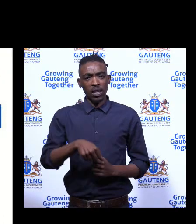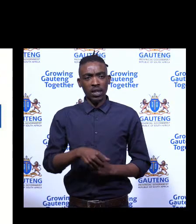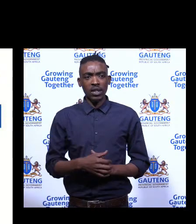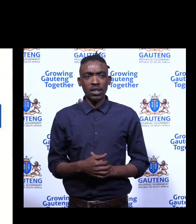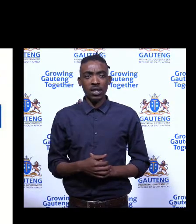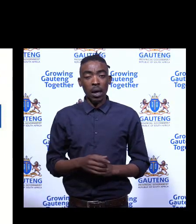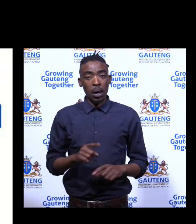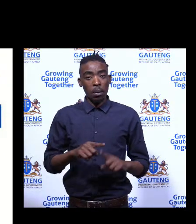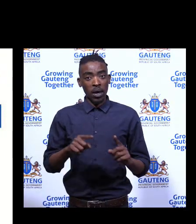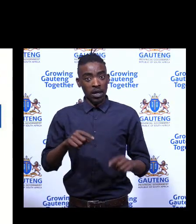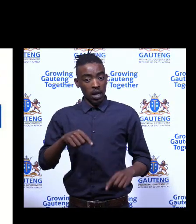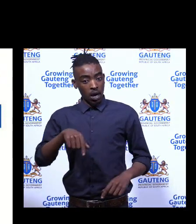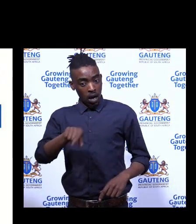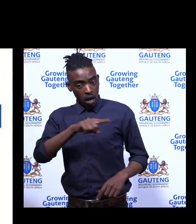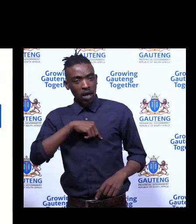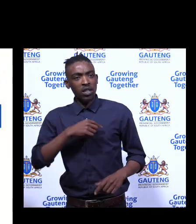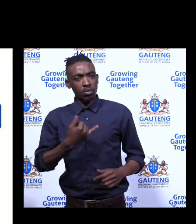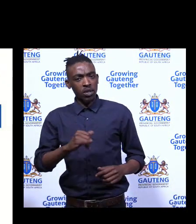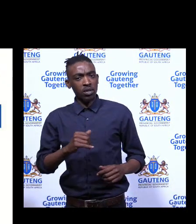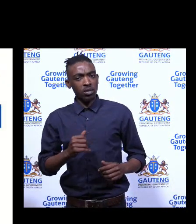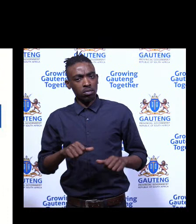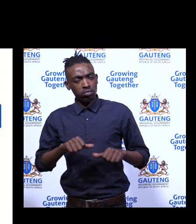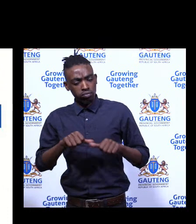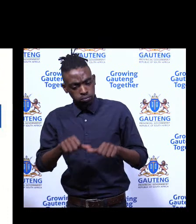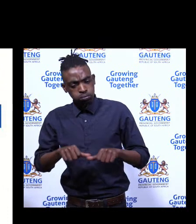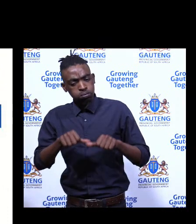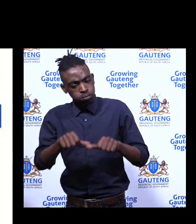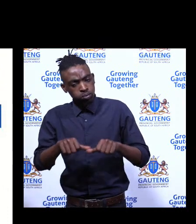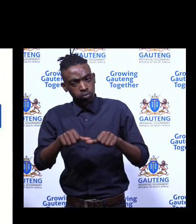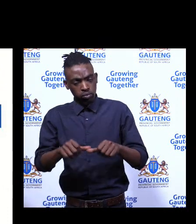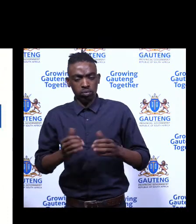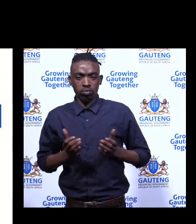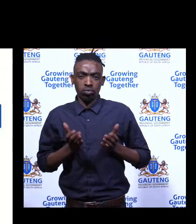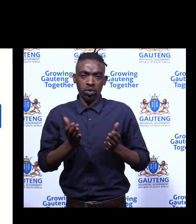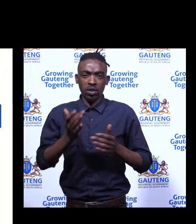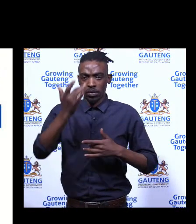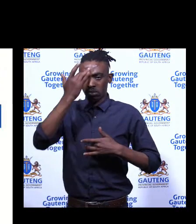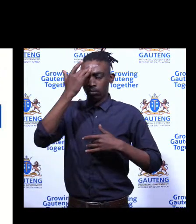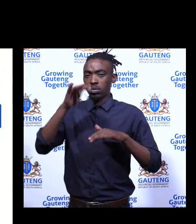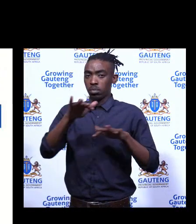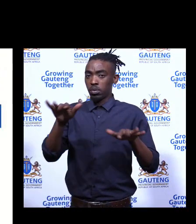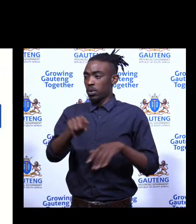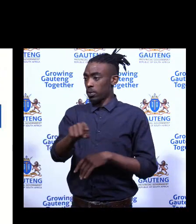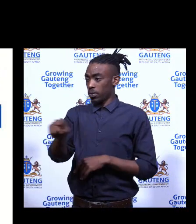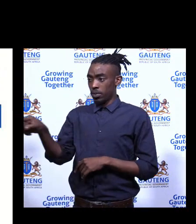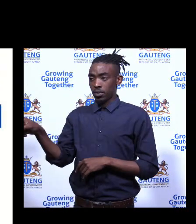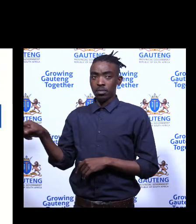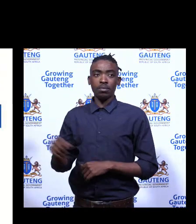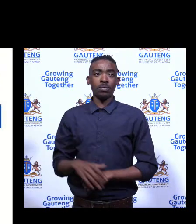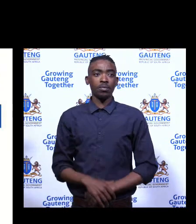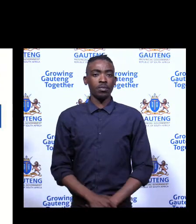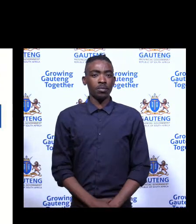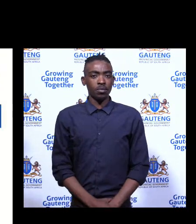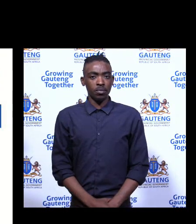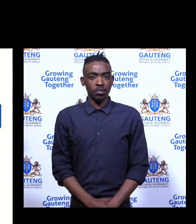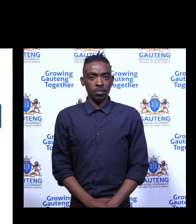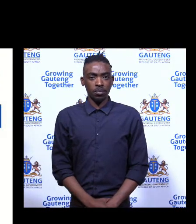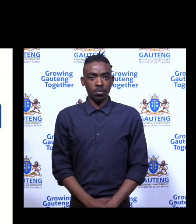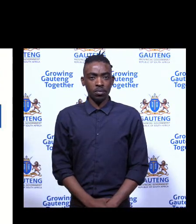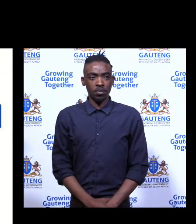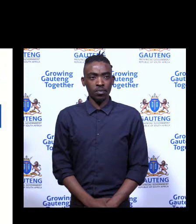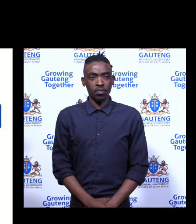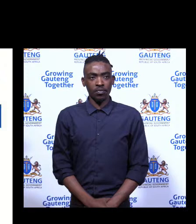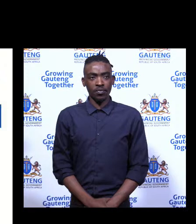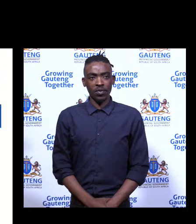have to continue to provide the services. And as a result, the importance of coordination of human